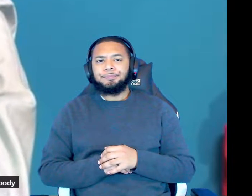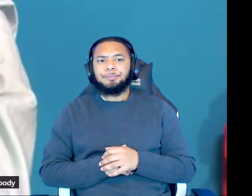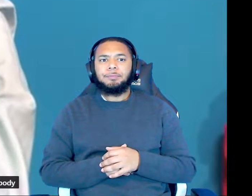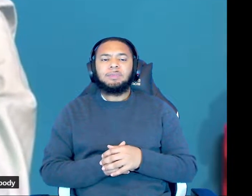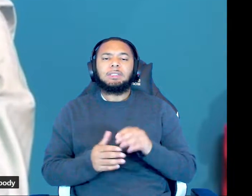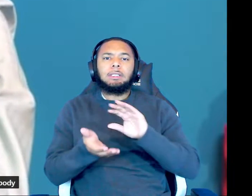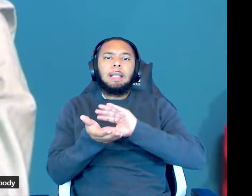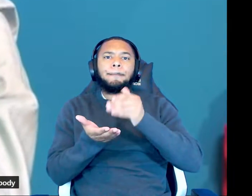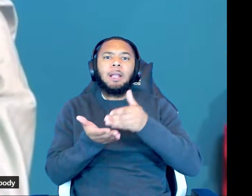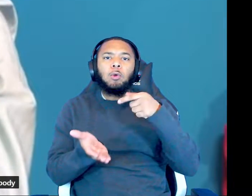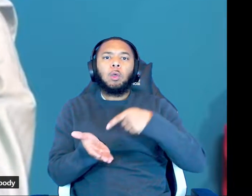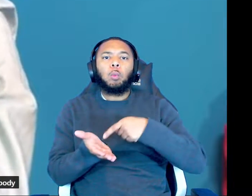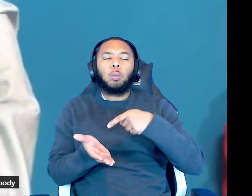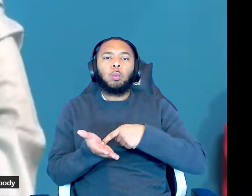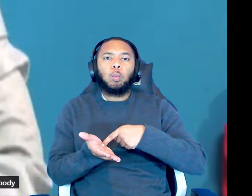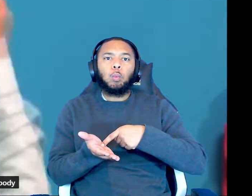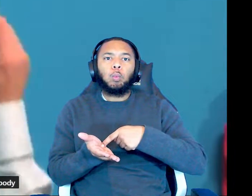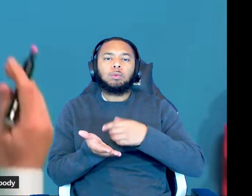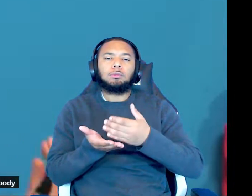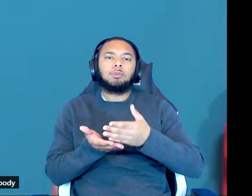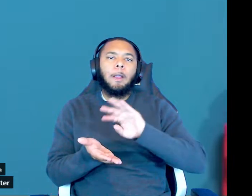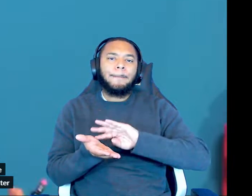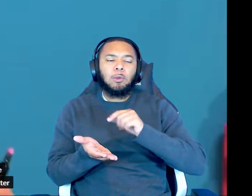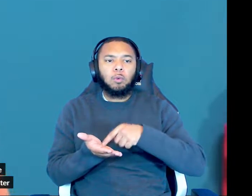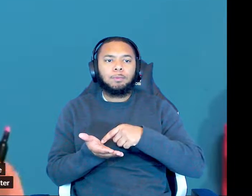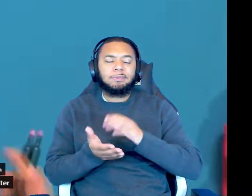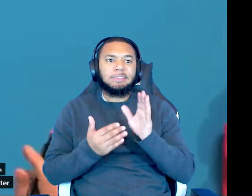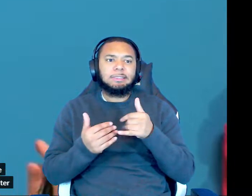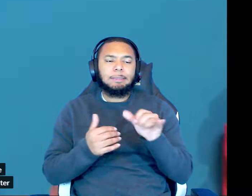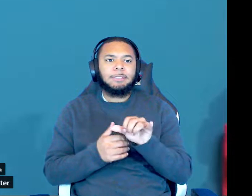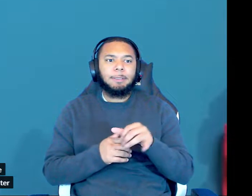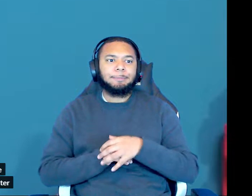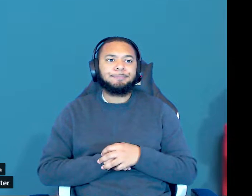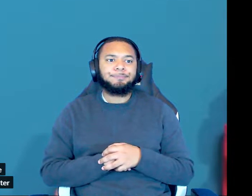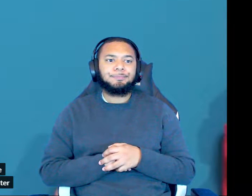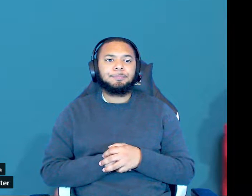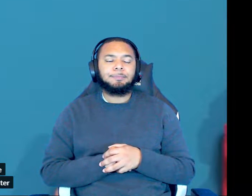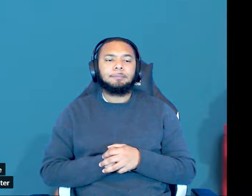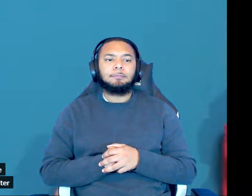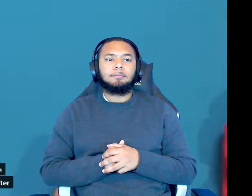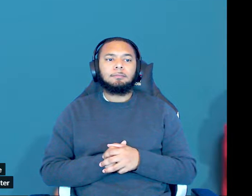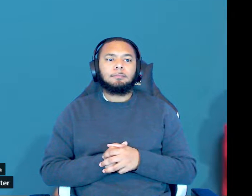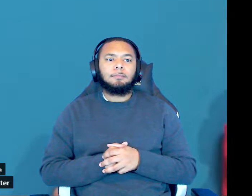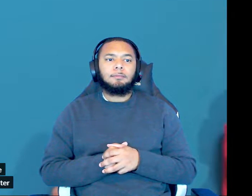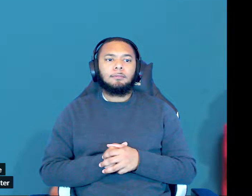owed. Okay, so you owe somebody $2,000